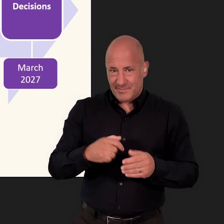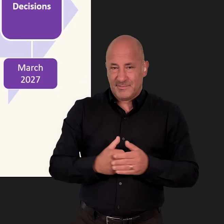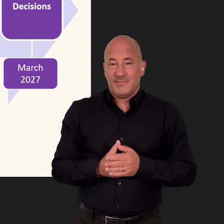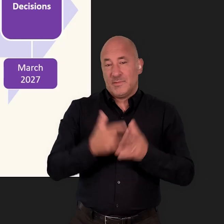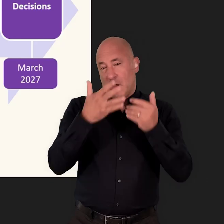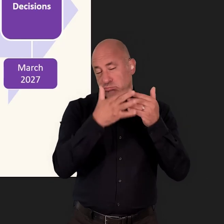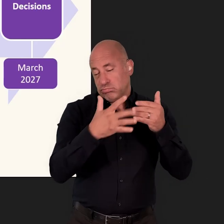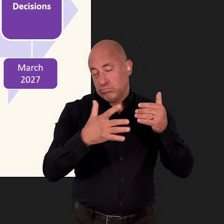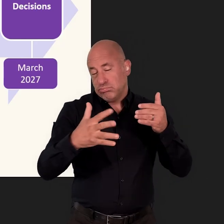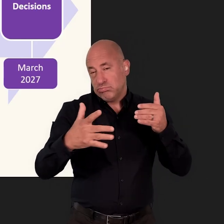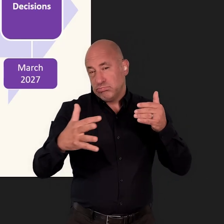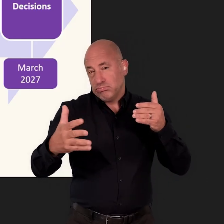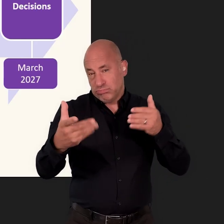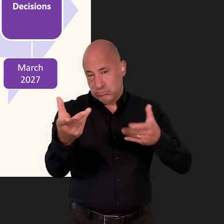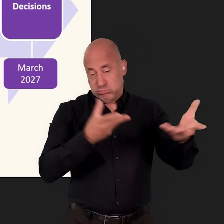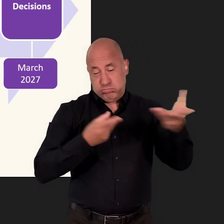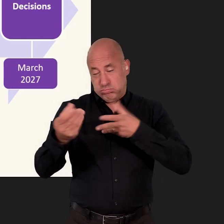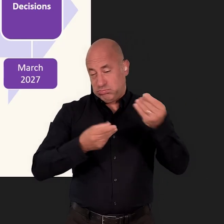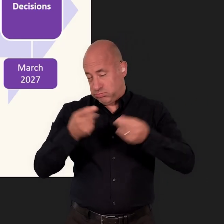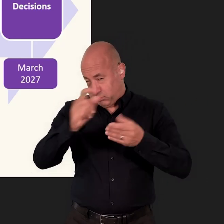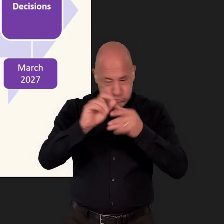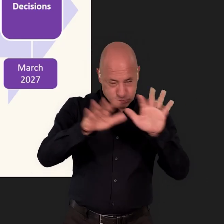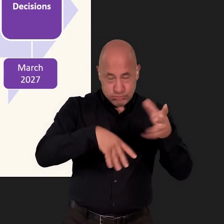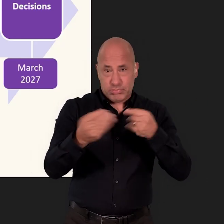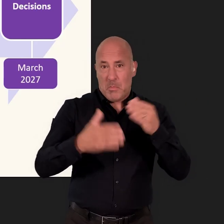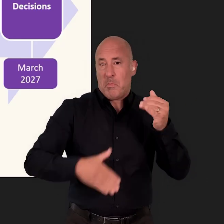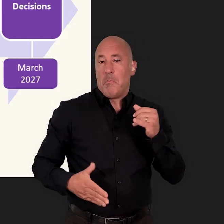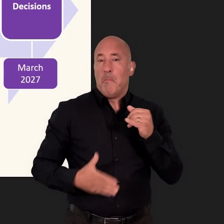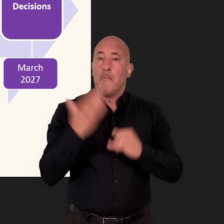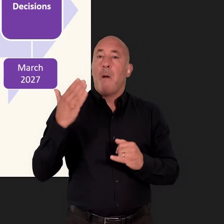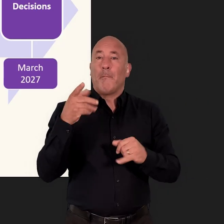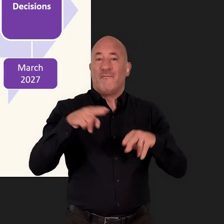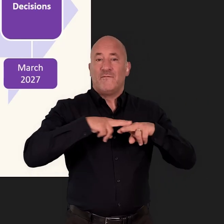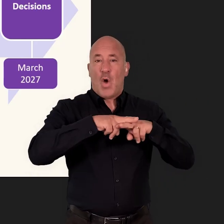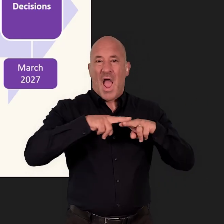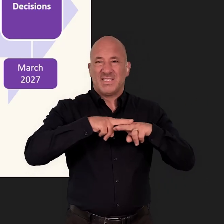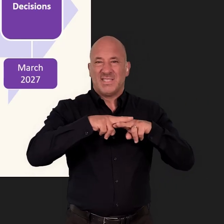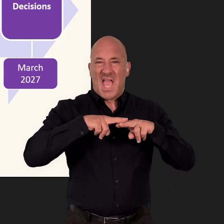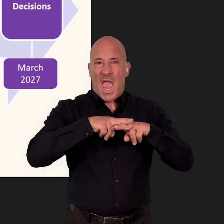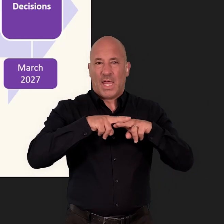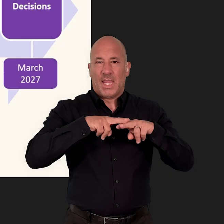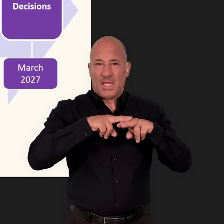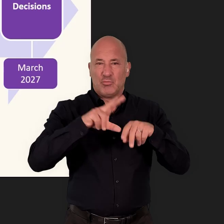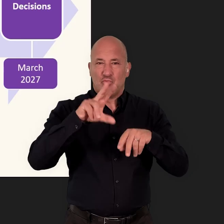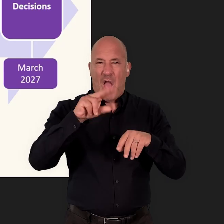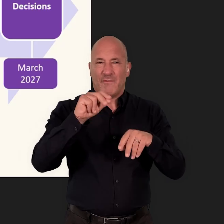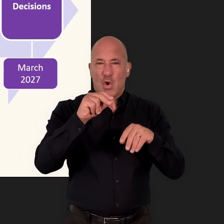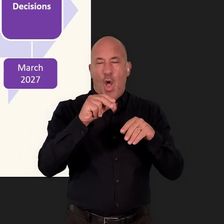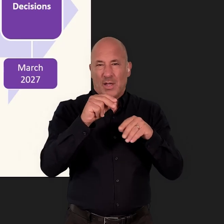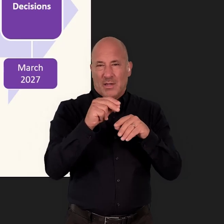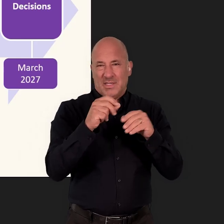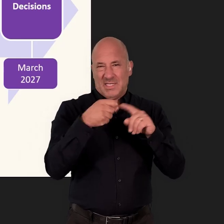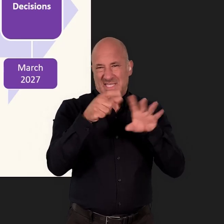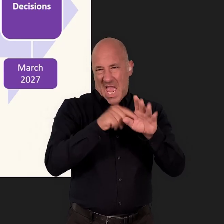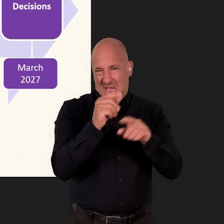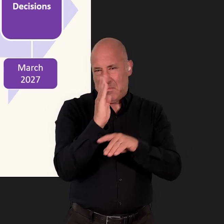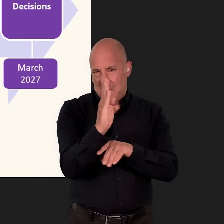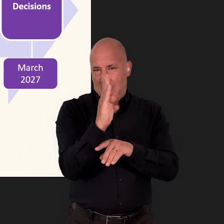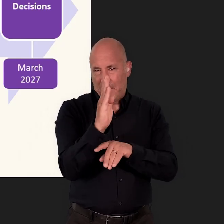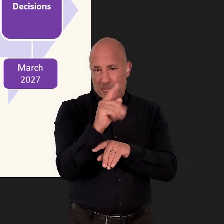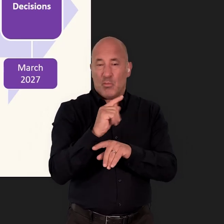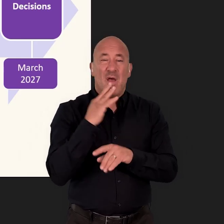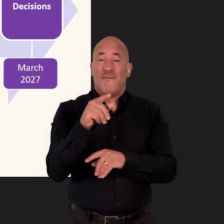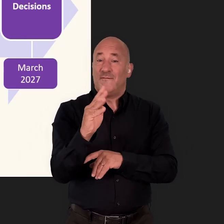on the 29th of June. The deadline for full applications is Friday, 12 PM or midday on the 4th